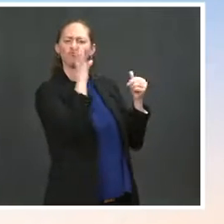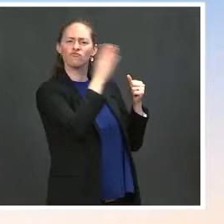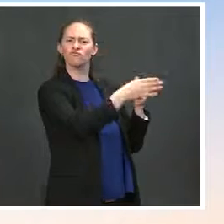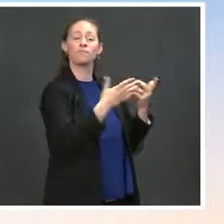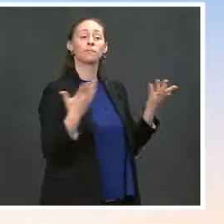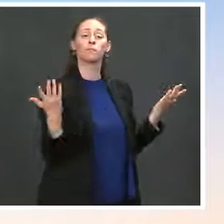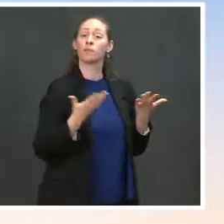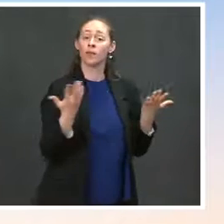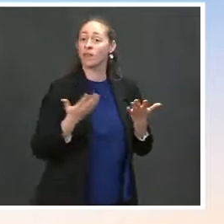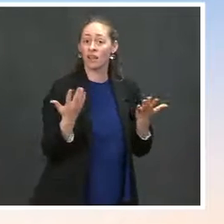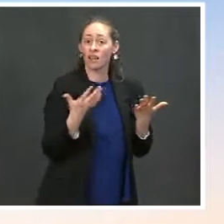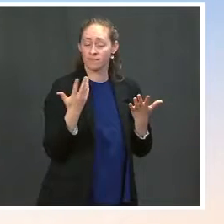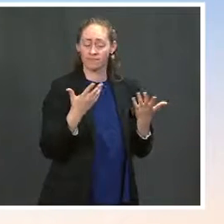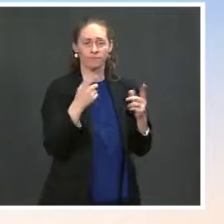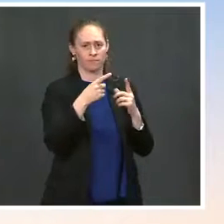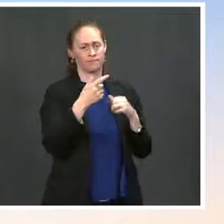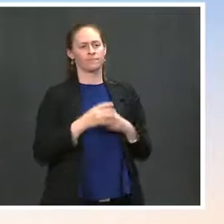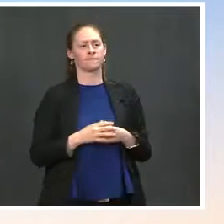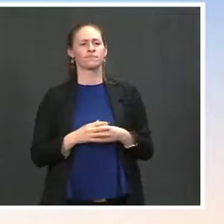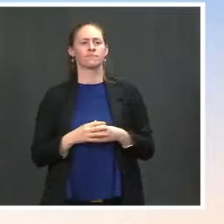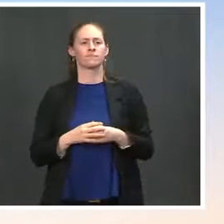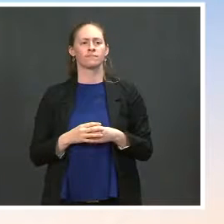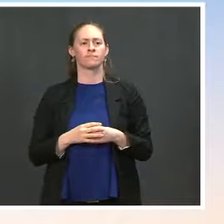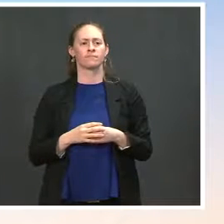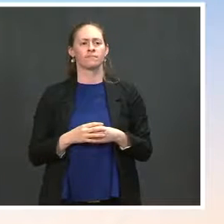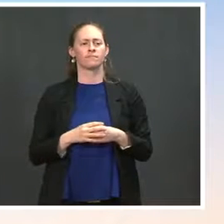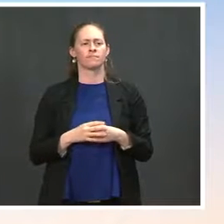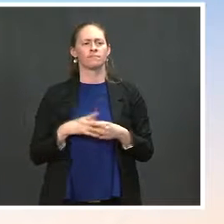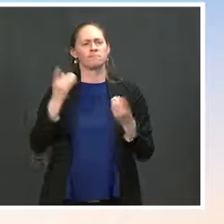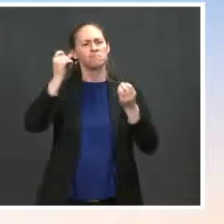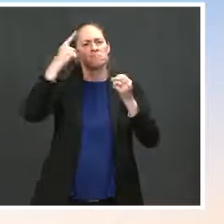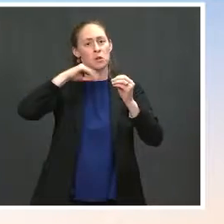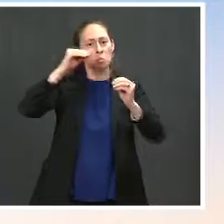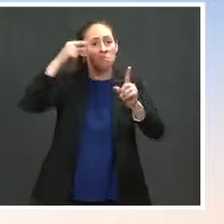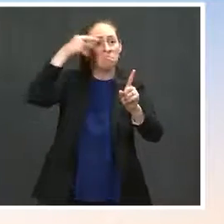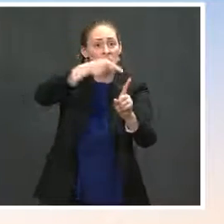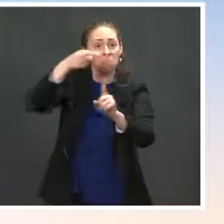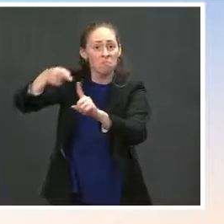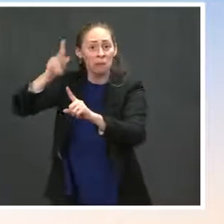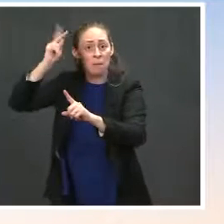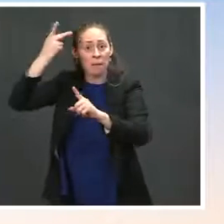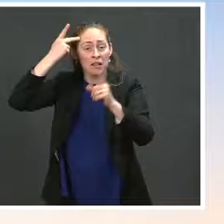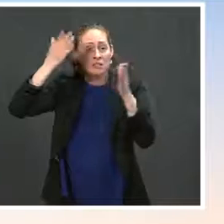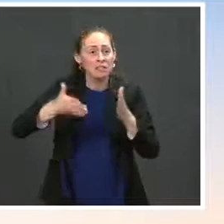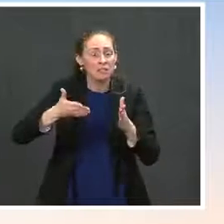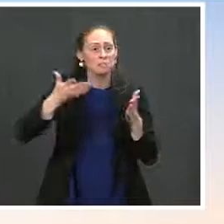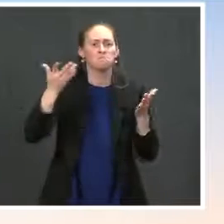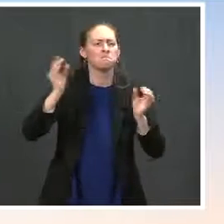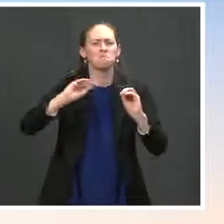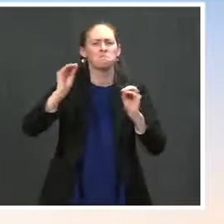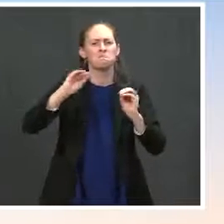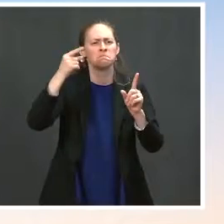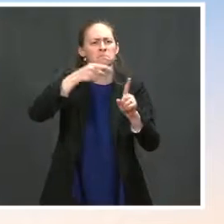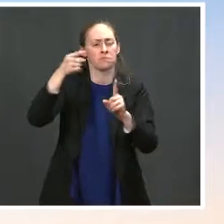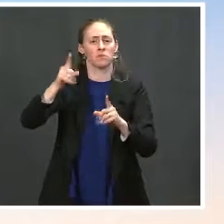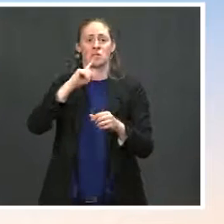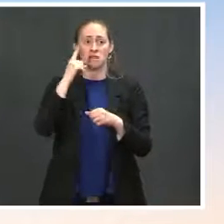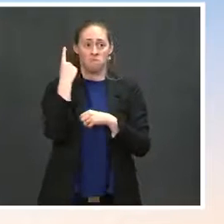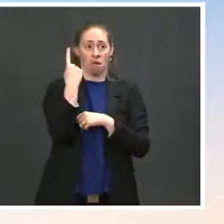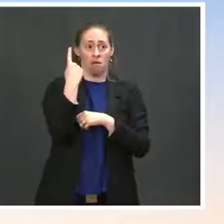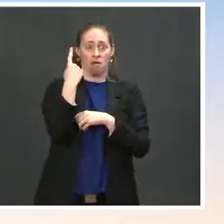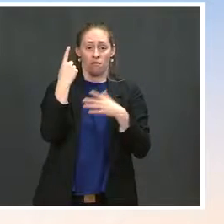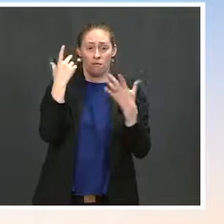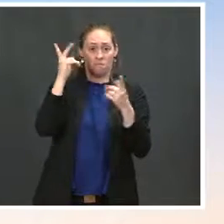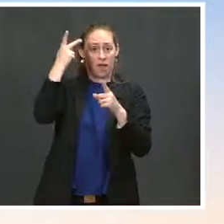is no politician, I think, could change what is now happening globally